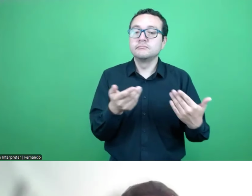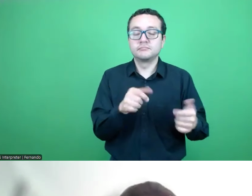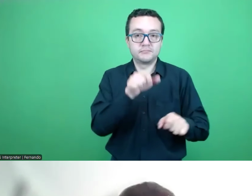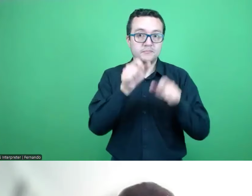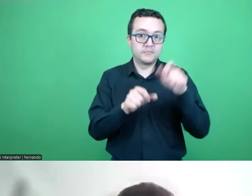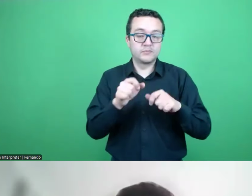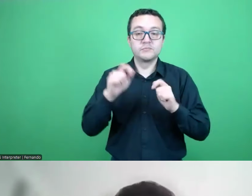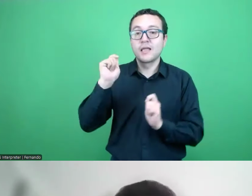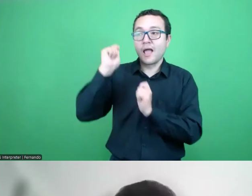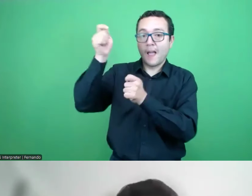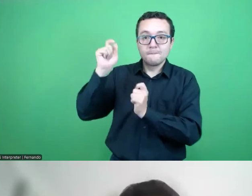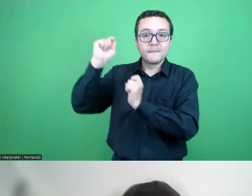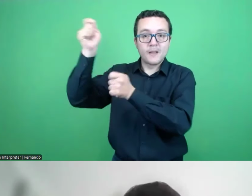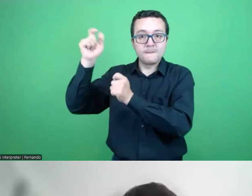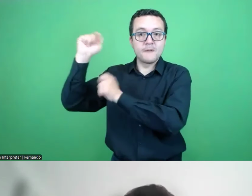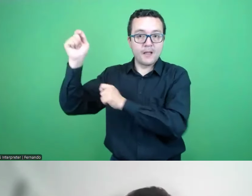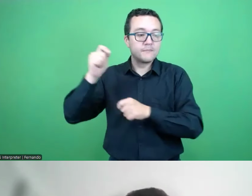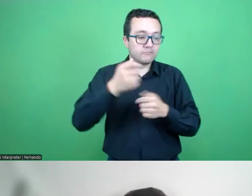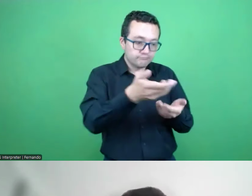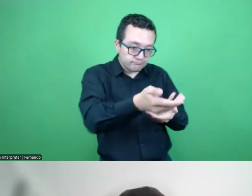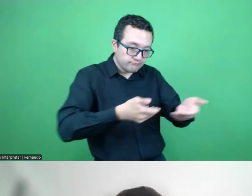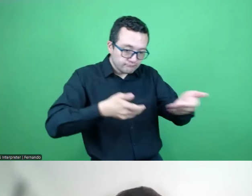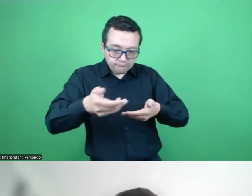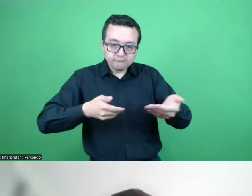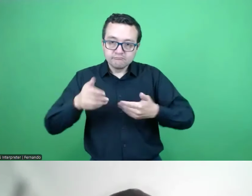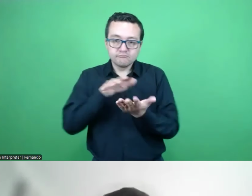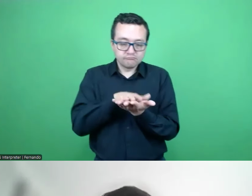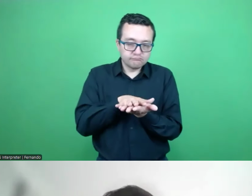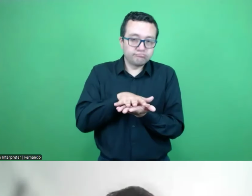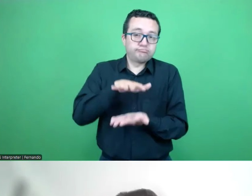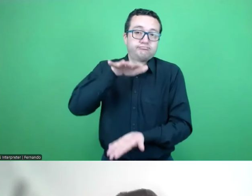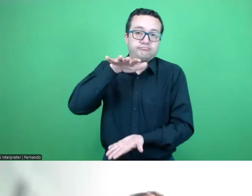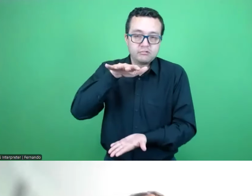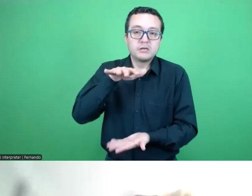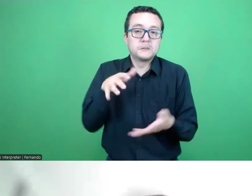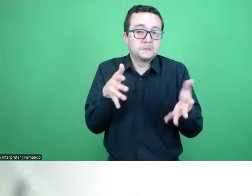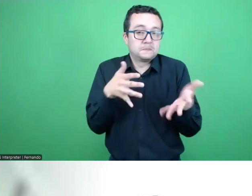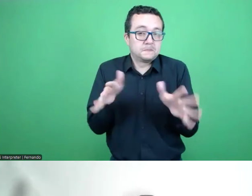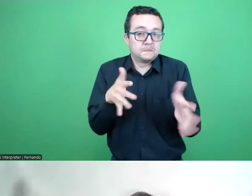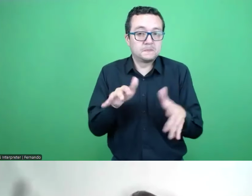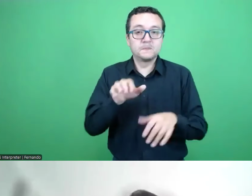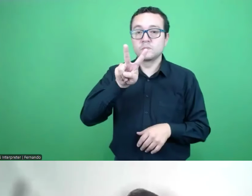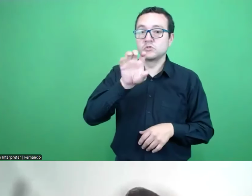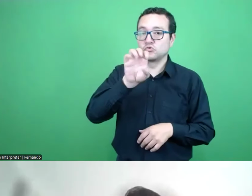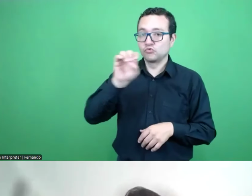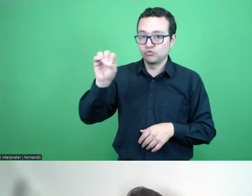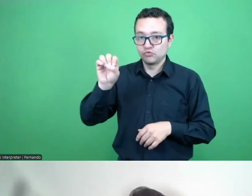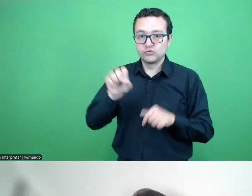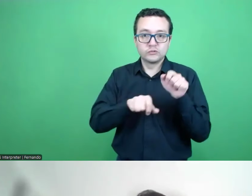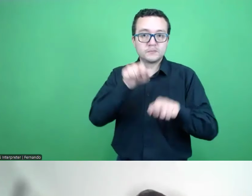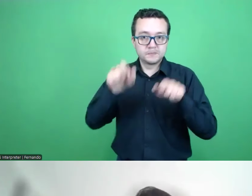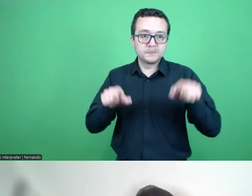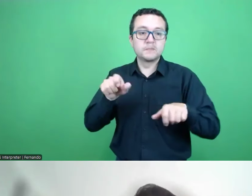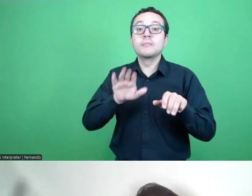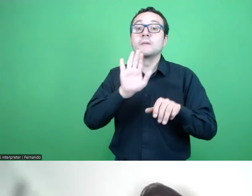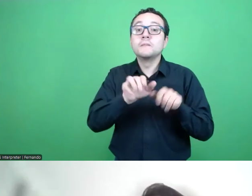application about 10 days ago on the 16th of November. If you did apply to